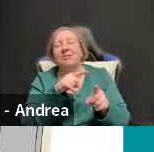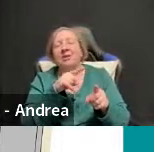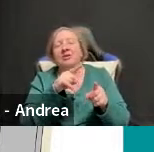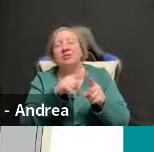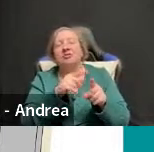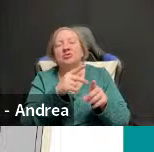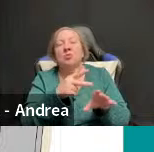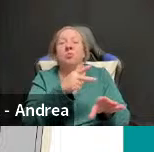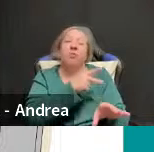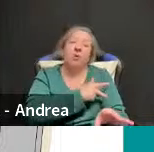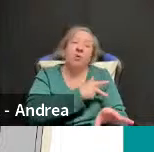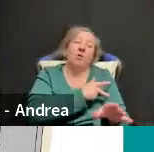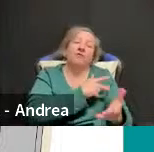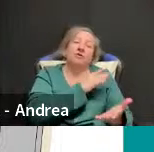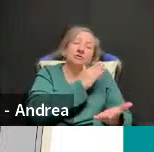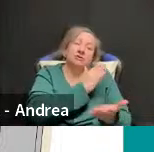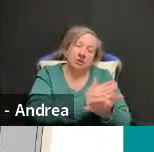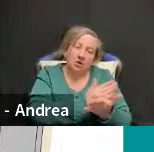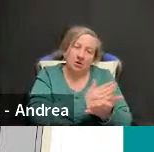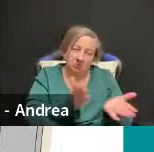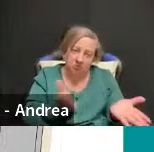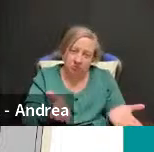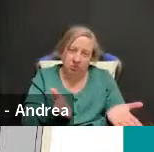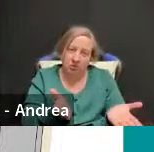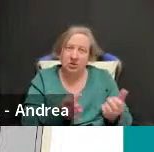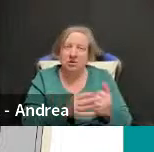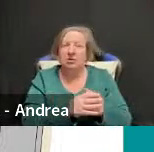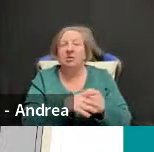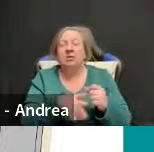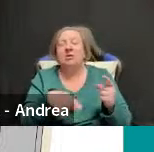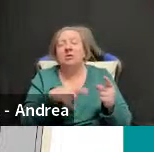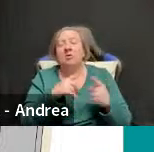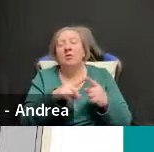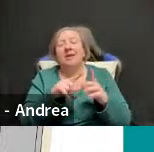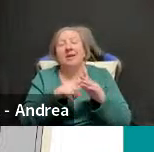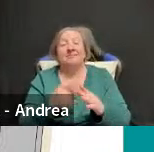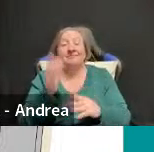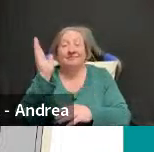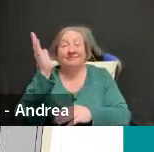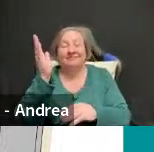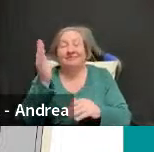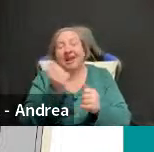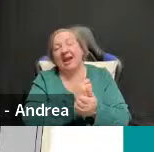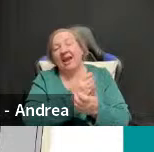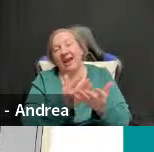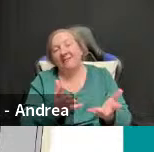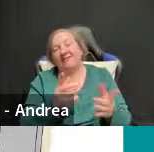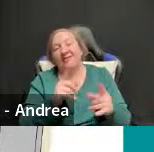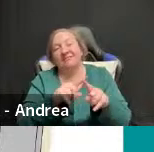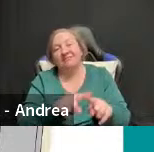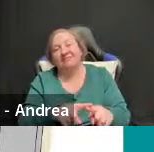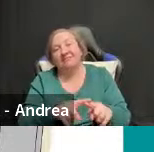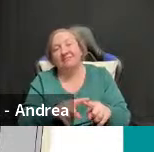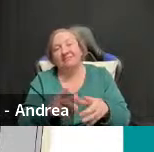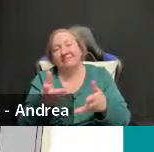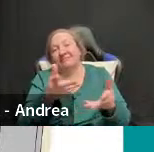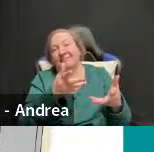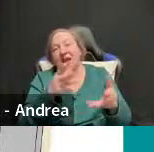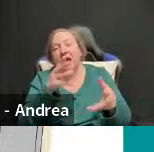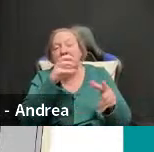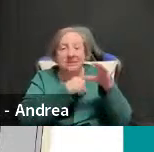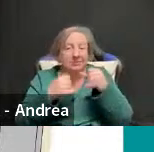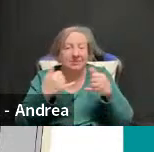pull over and stop. However, as I began the whole presentation, everything is based on assumptions that are